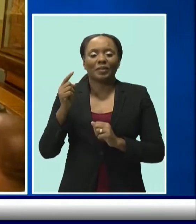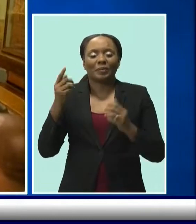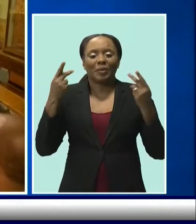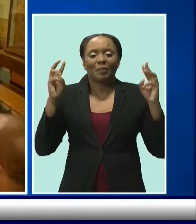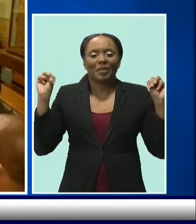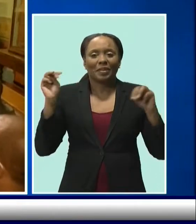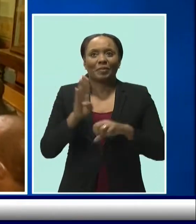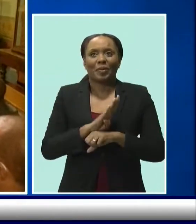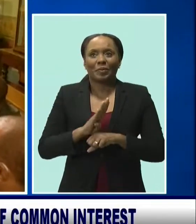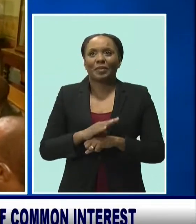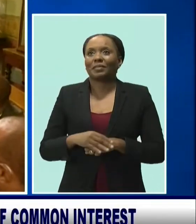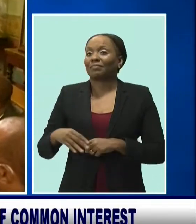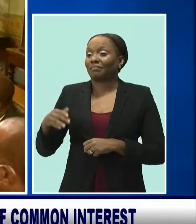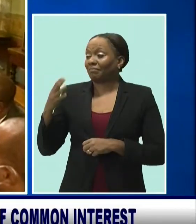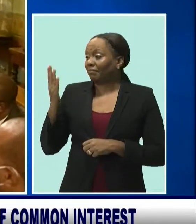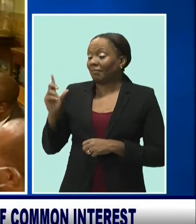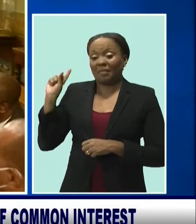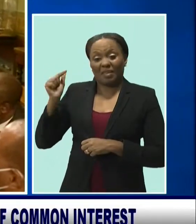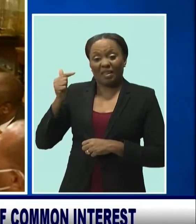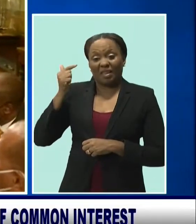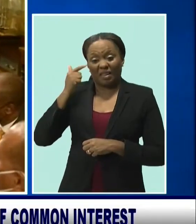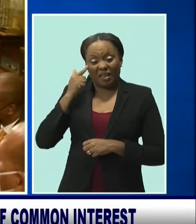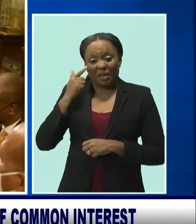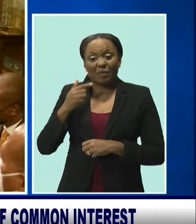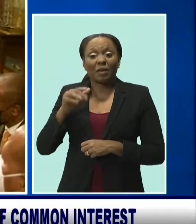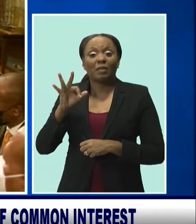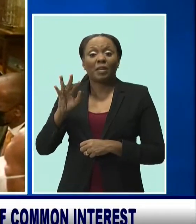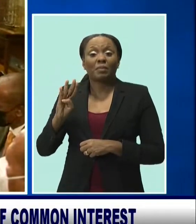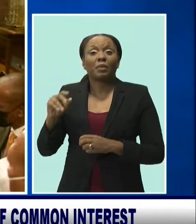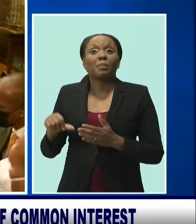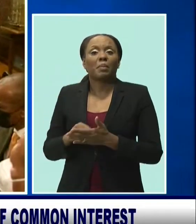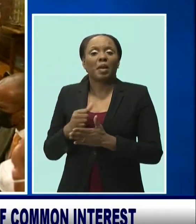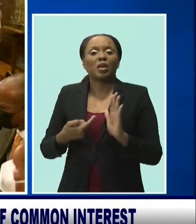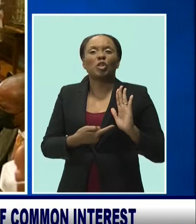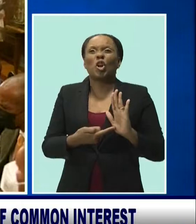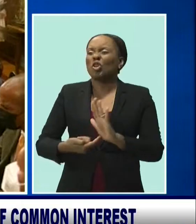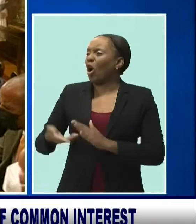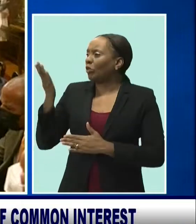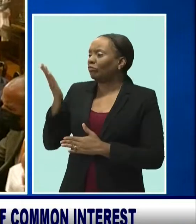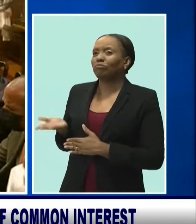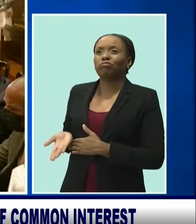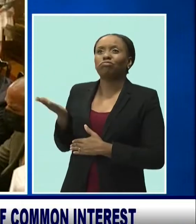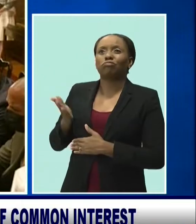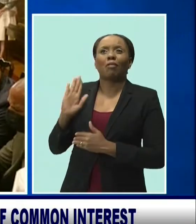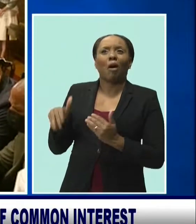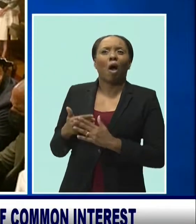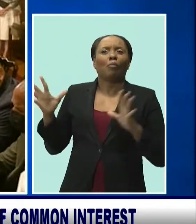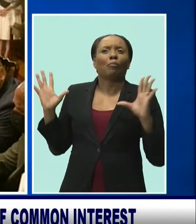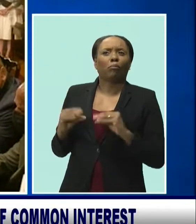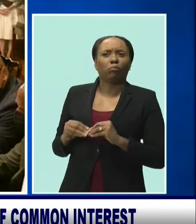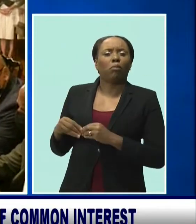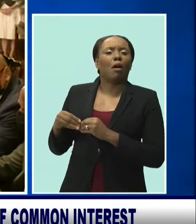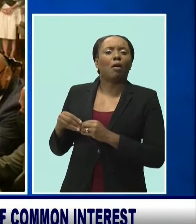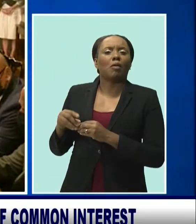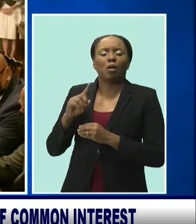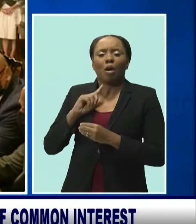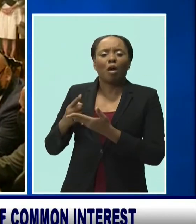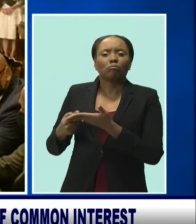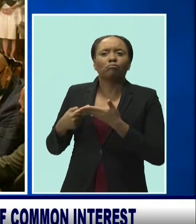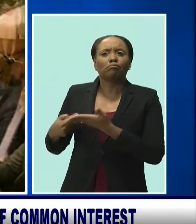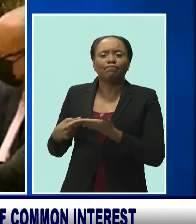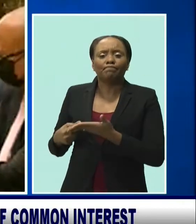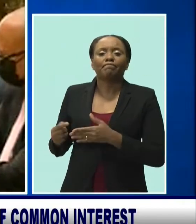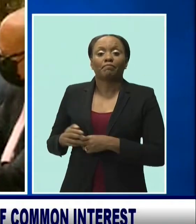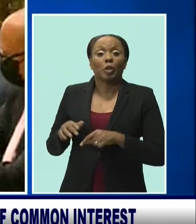from the Facebook page of government's economic advisor Kevin Greenidge show the high-level officials gathered for the talks. During the